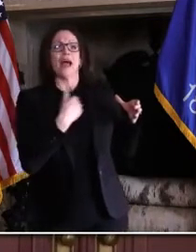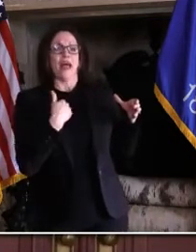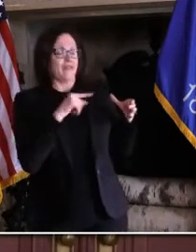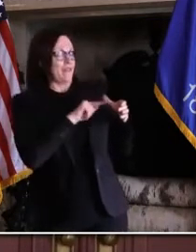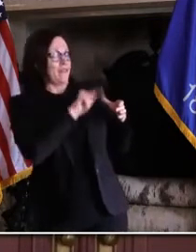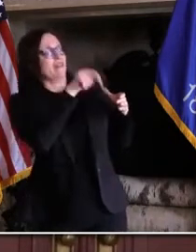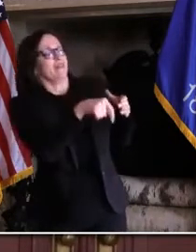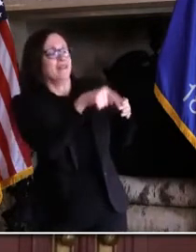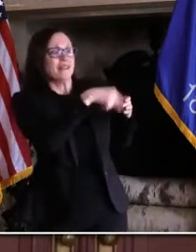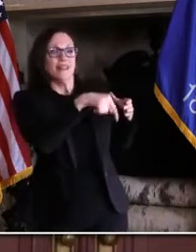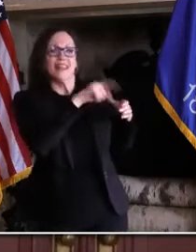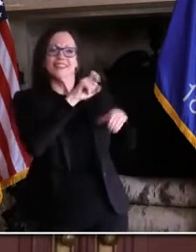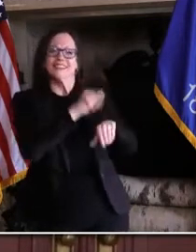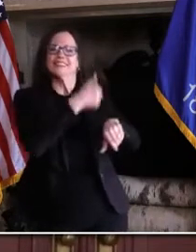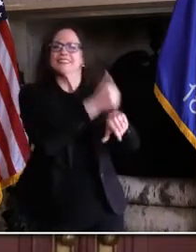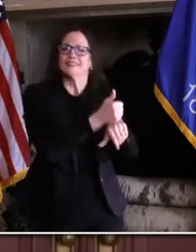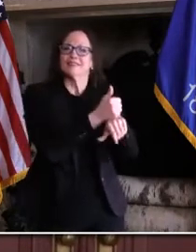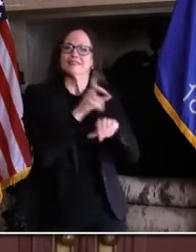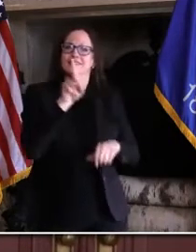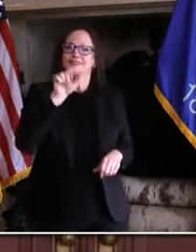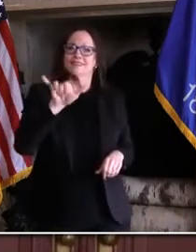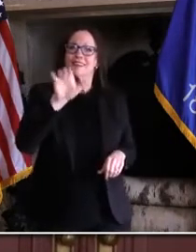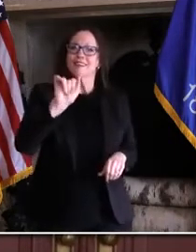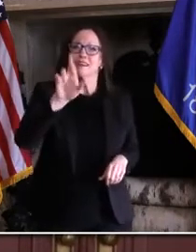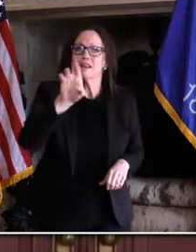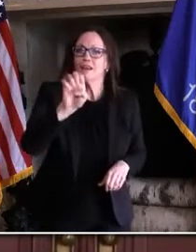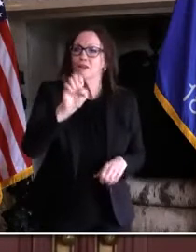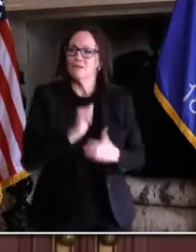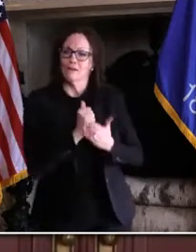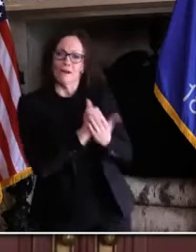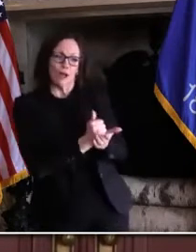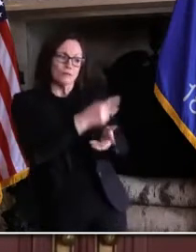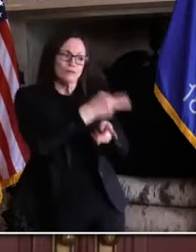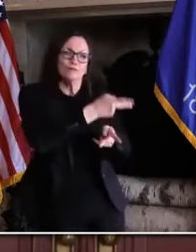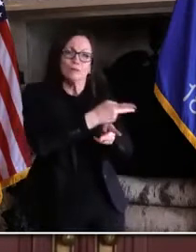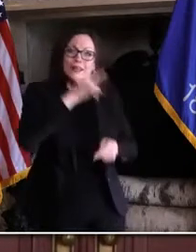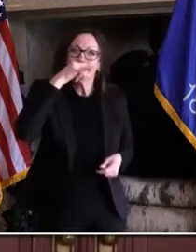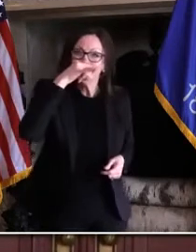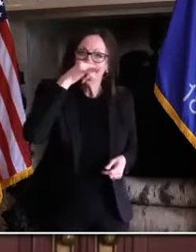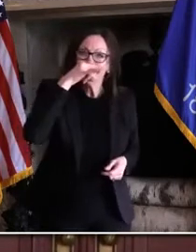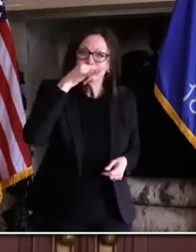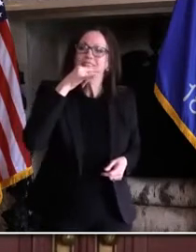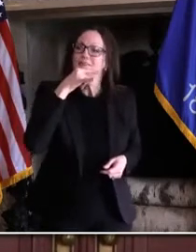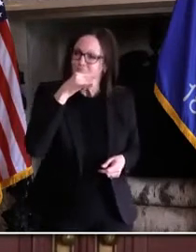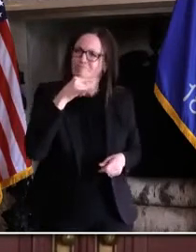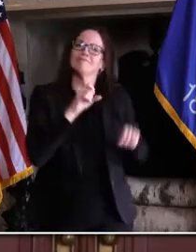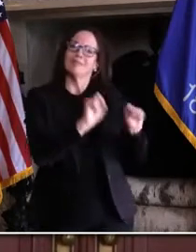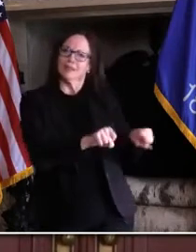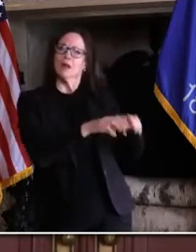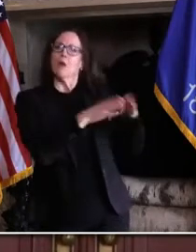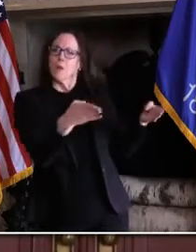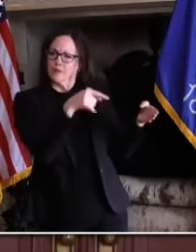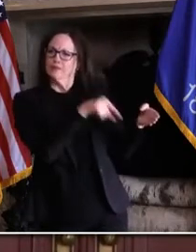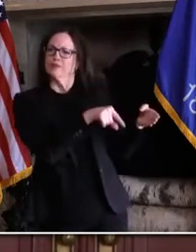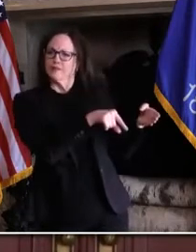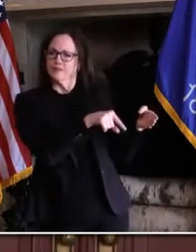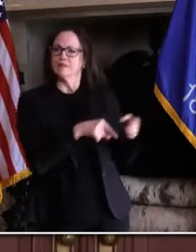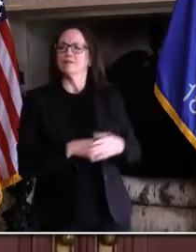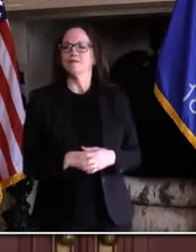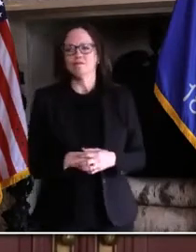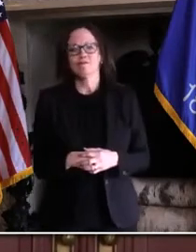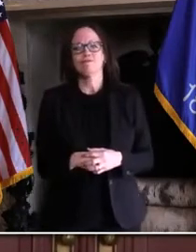needs existed within the healthcare community. Over the past 48 hours, we've begun connecting the dots for